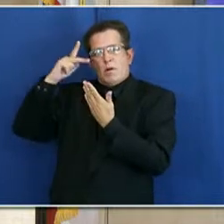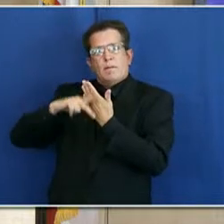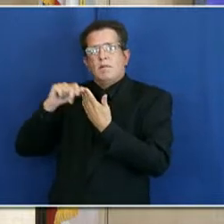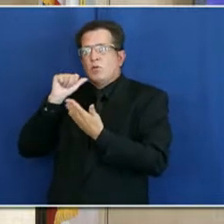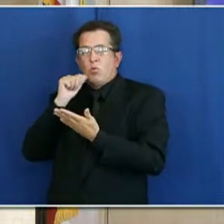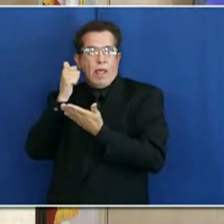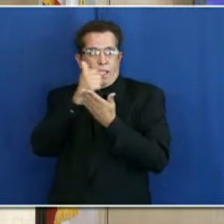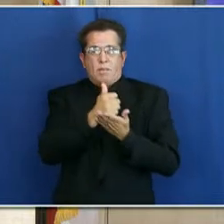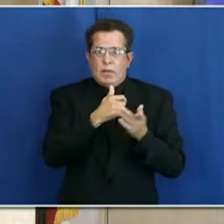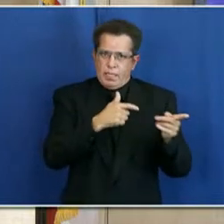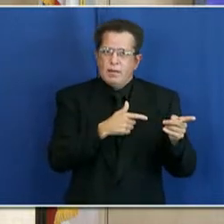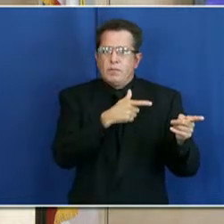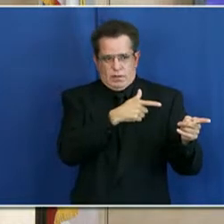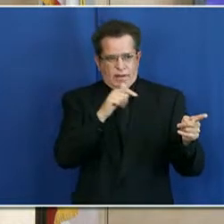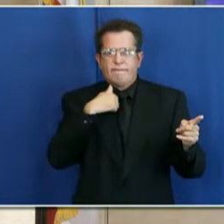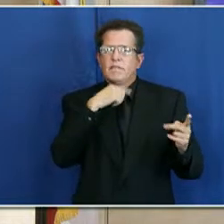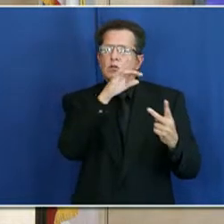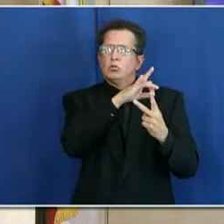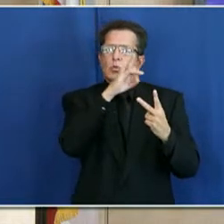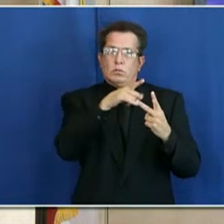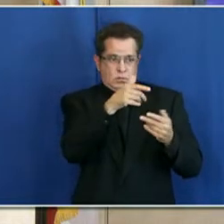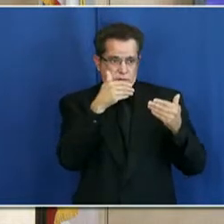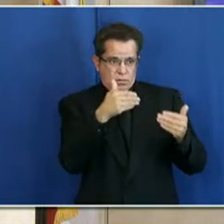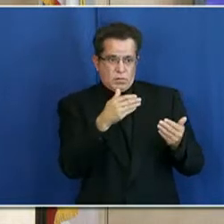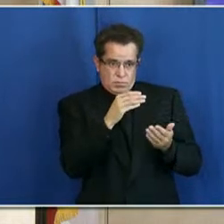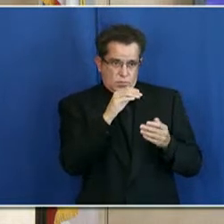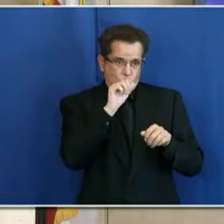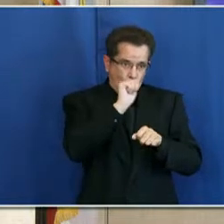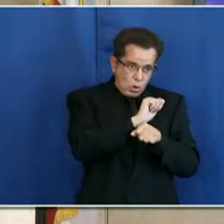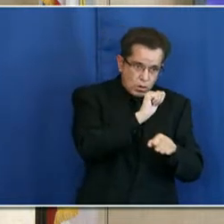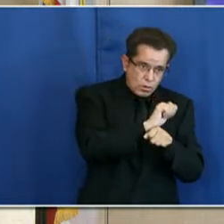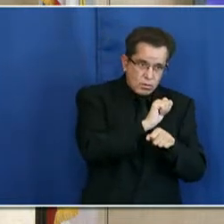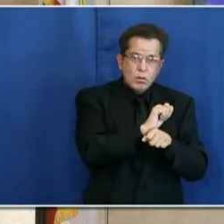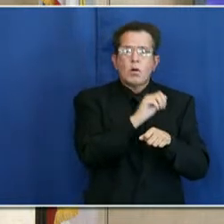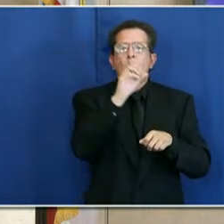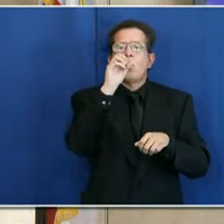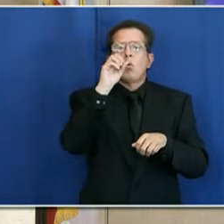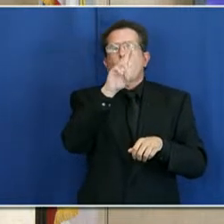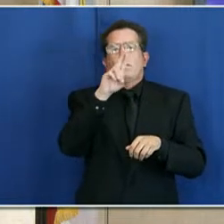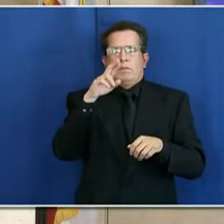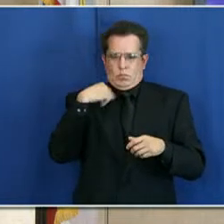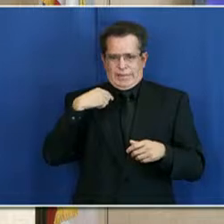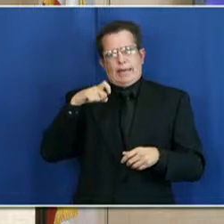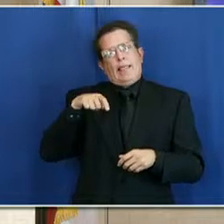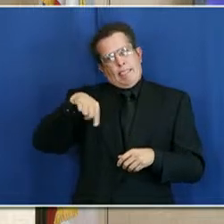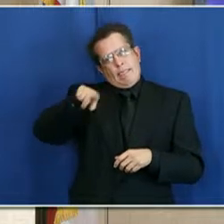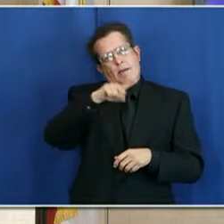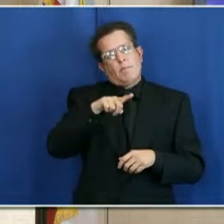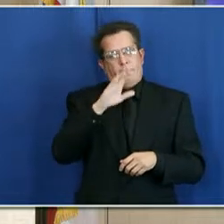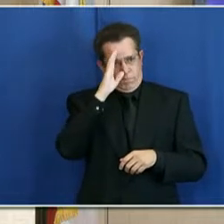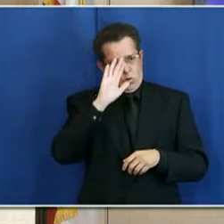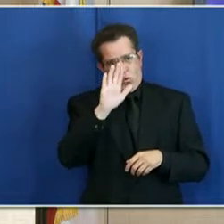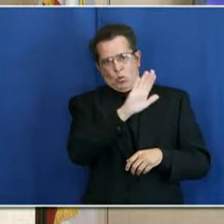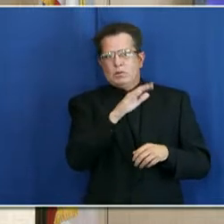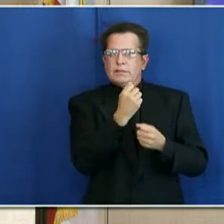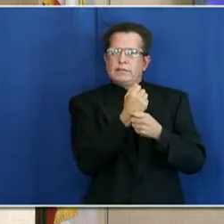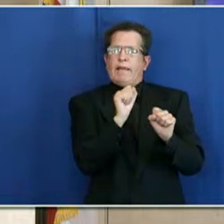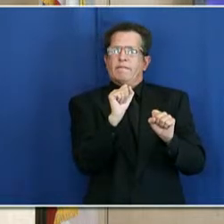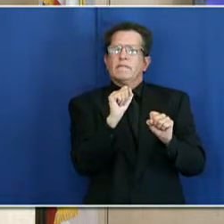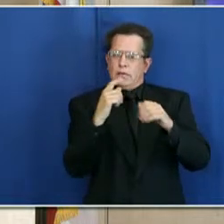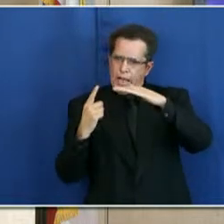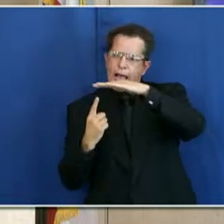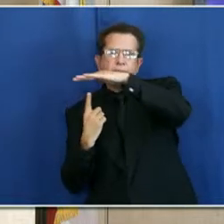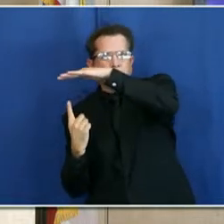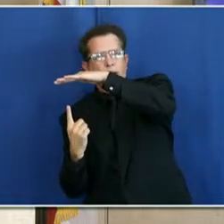choice between putting food on the table for their family or doing what we need them to do from a public health standpoint, not only for their own health, but for the